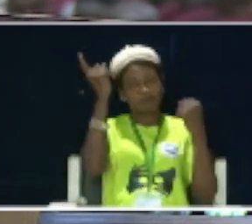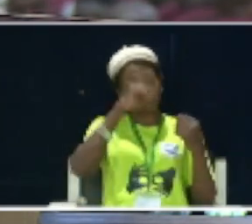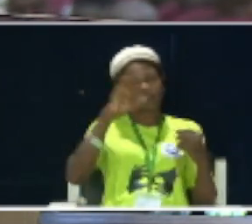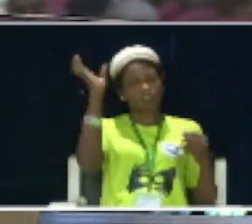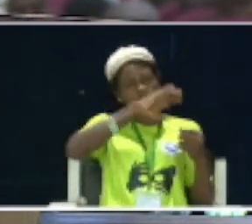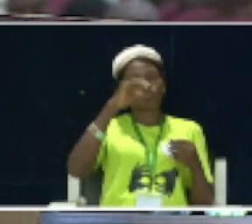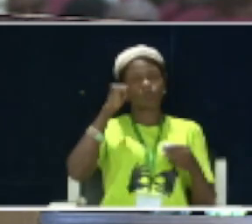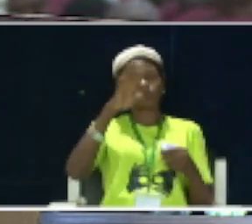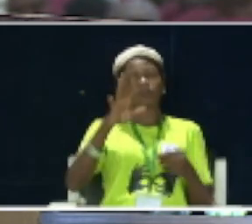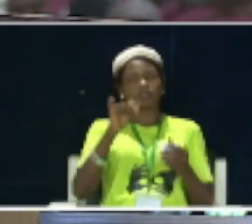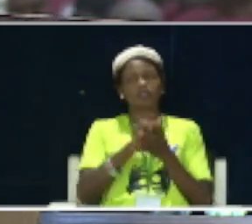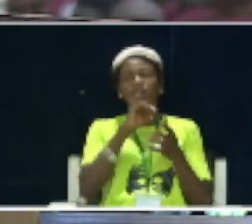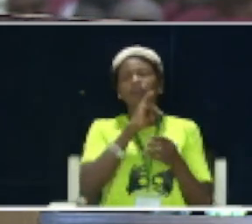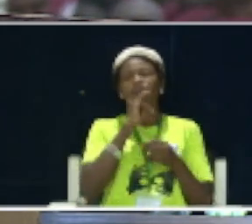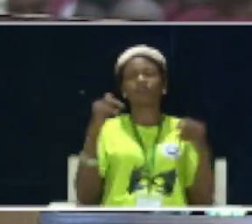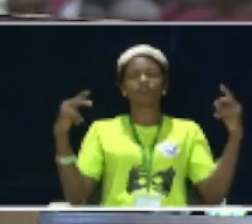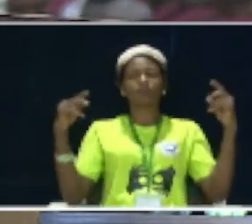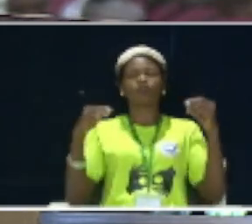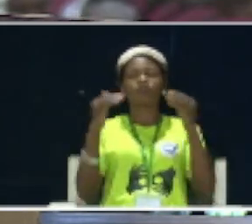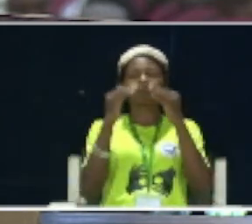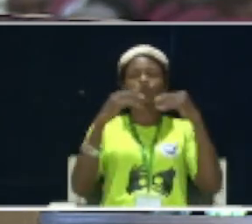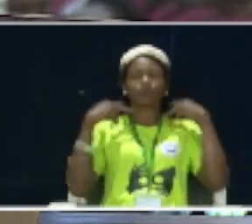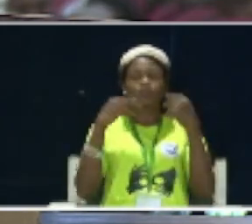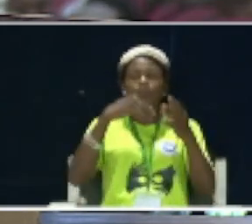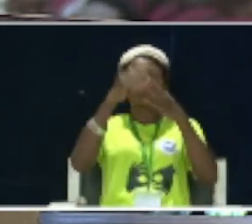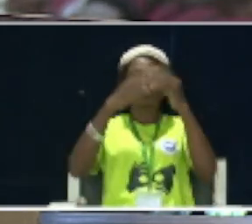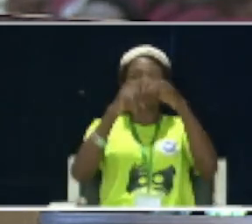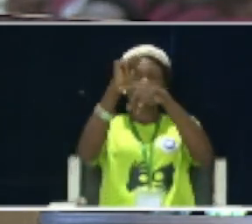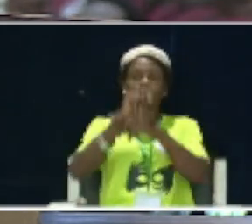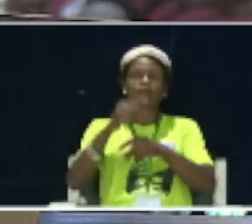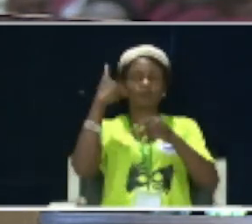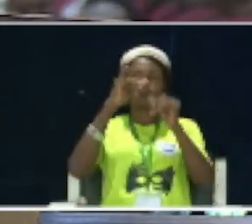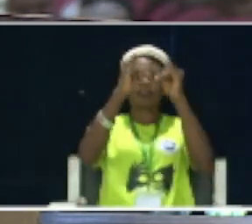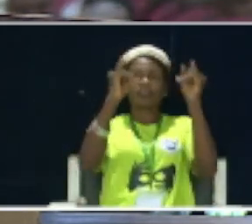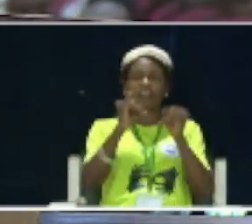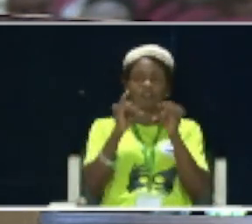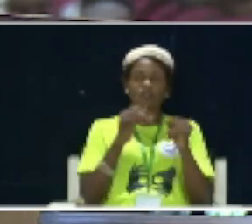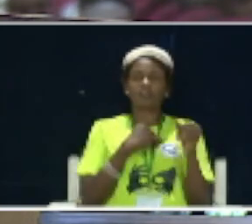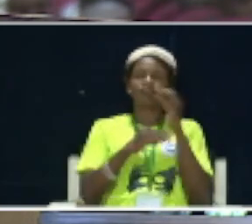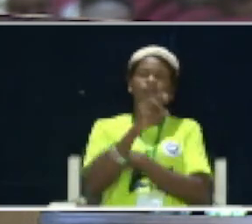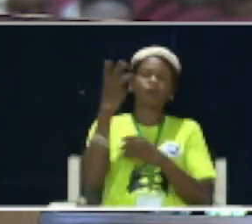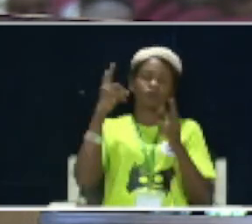yoked, building temples for idols. And God was so angry